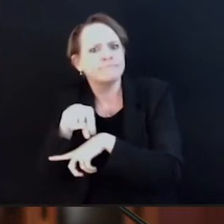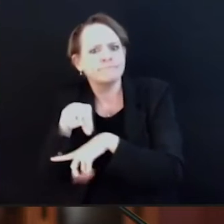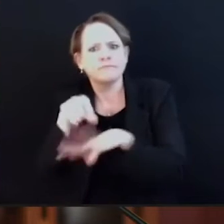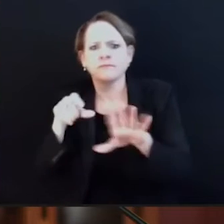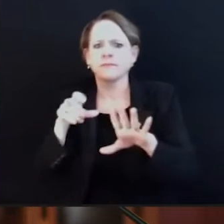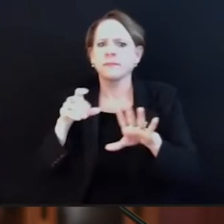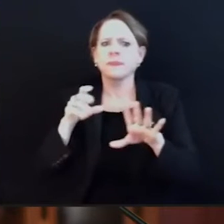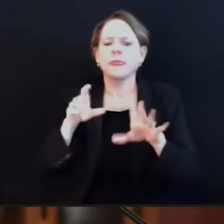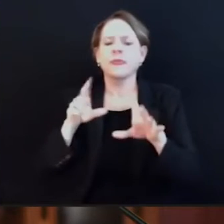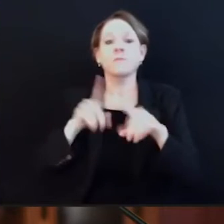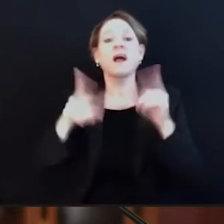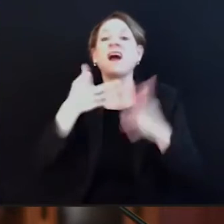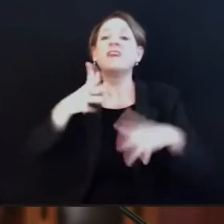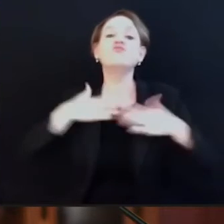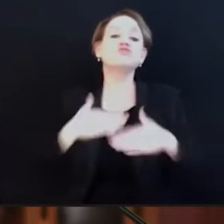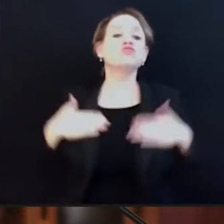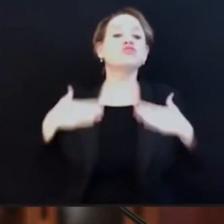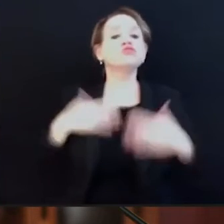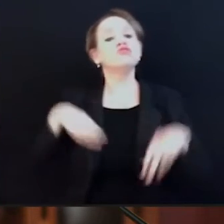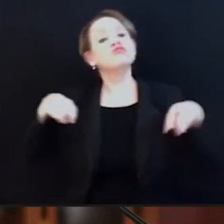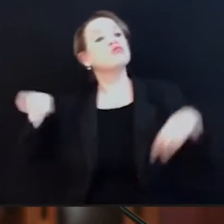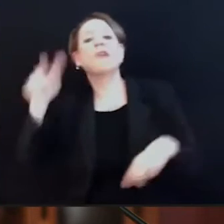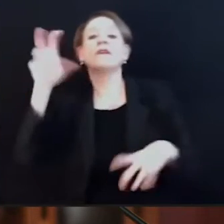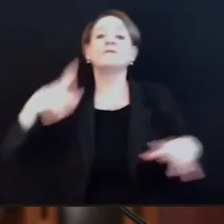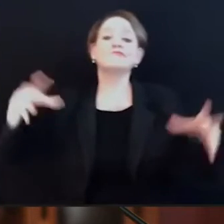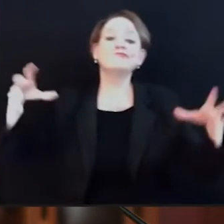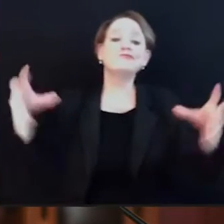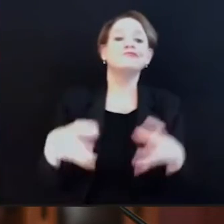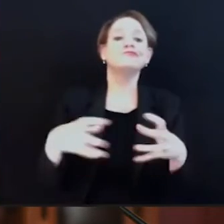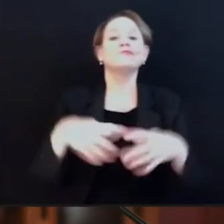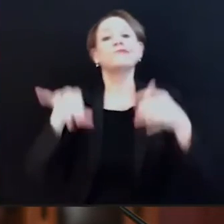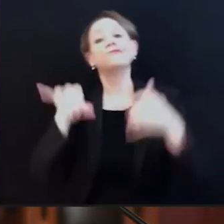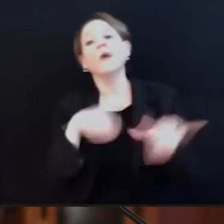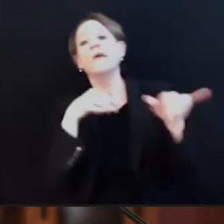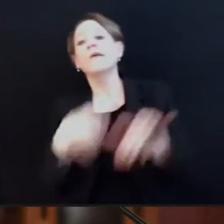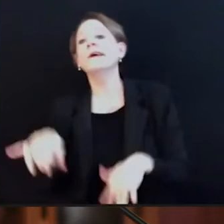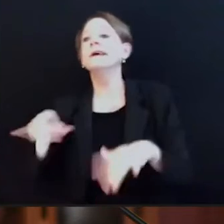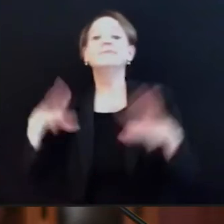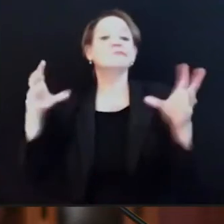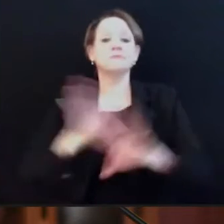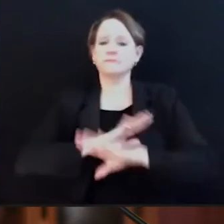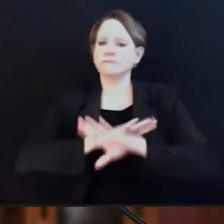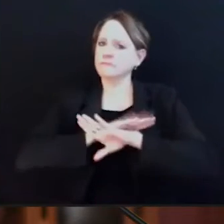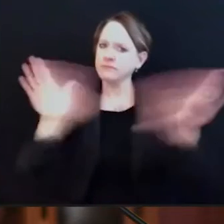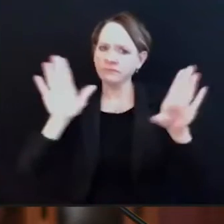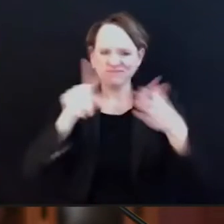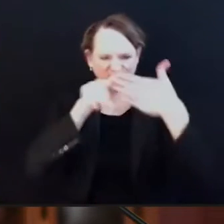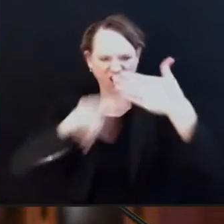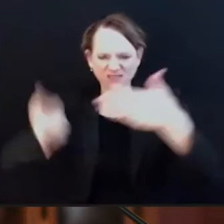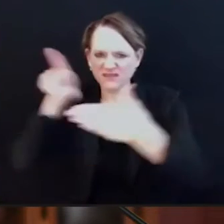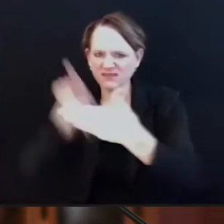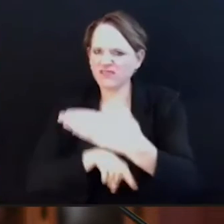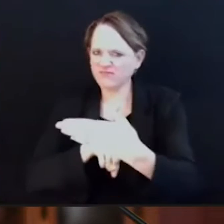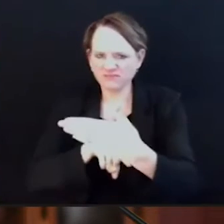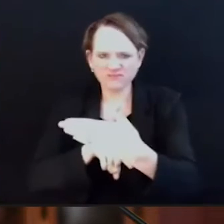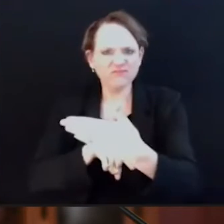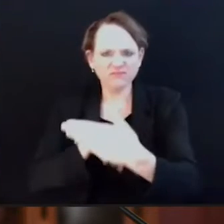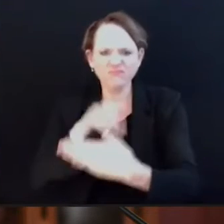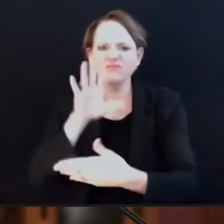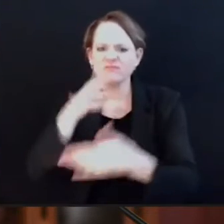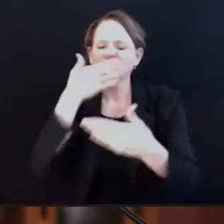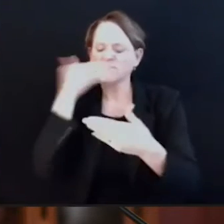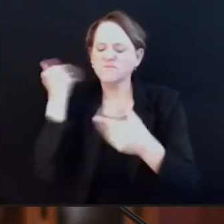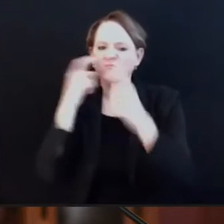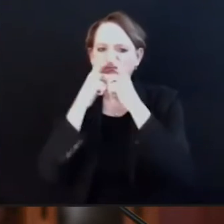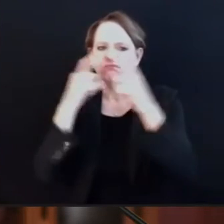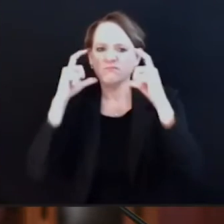each need to wear a mask. Your mask protects me, and my mask protects you. We need to